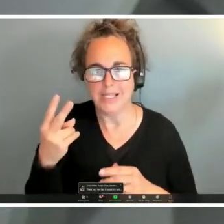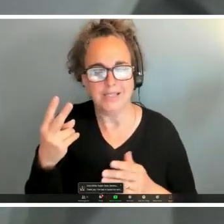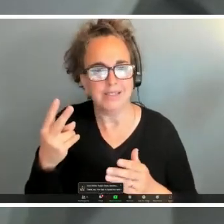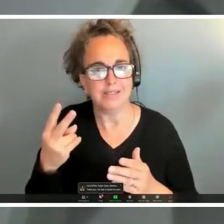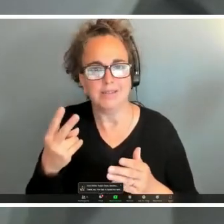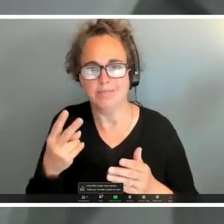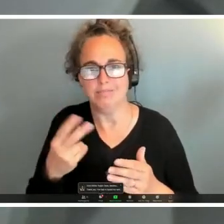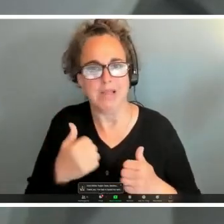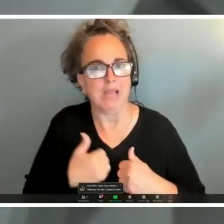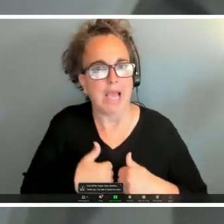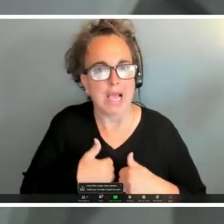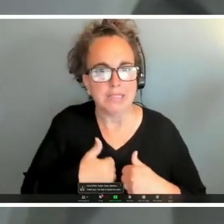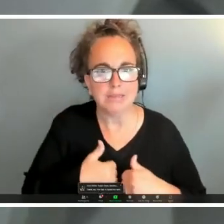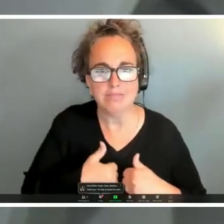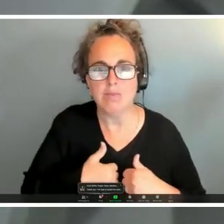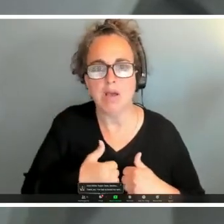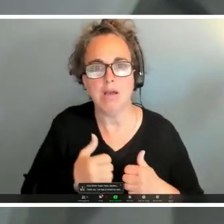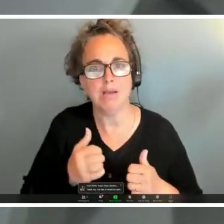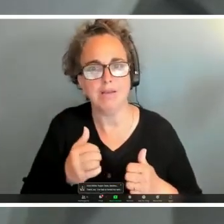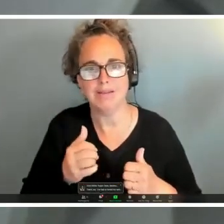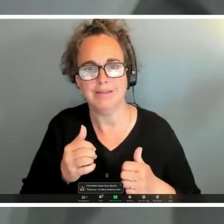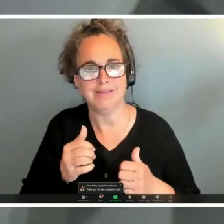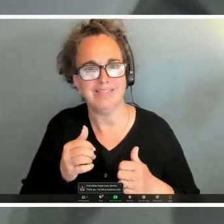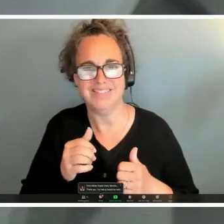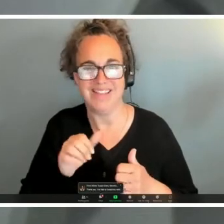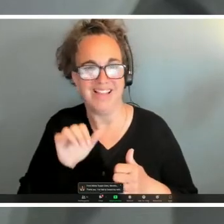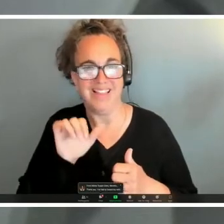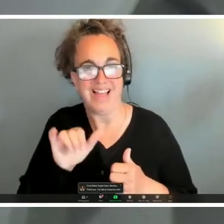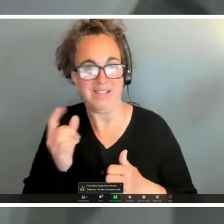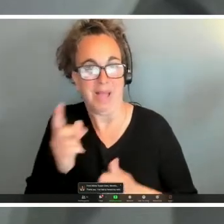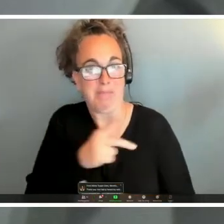asthma that should have been ultimately preventable.